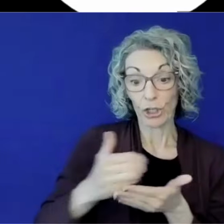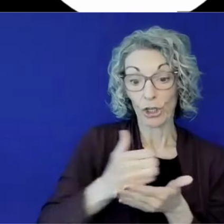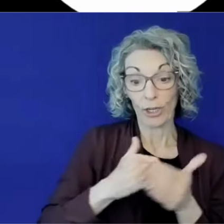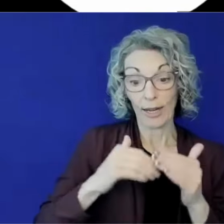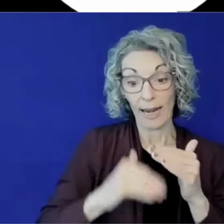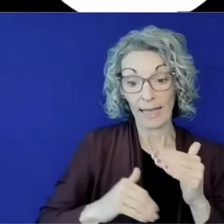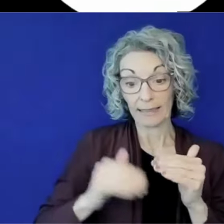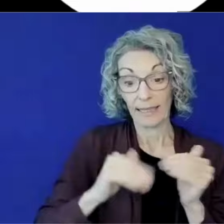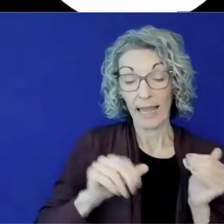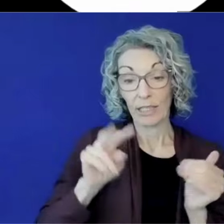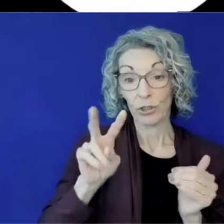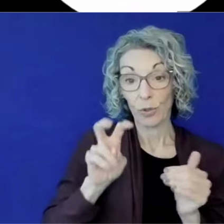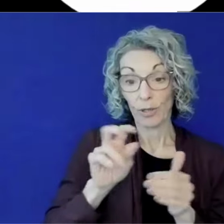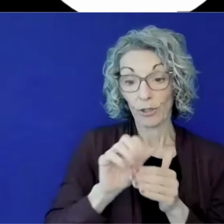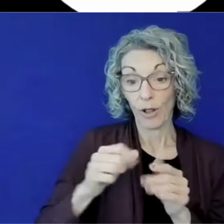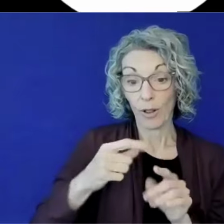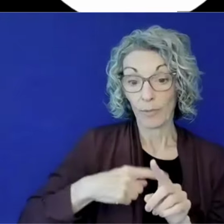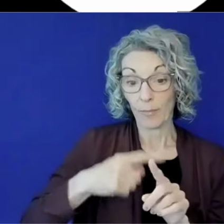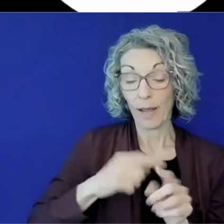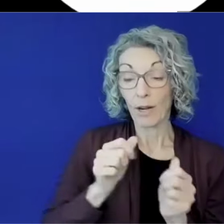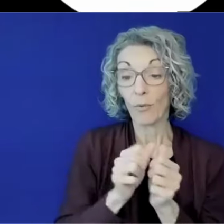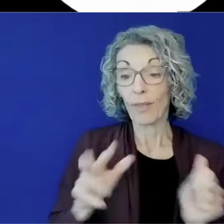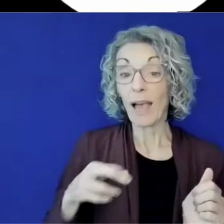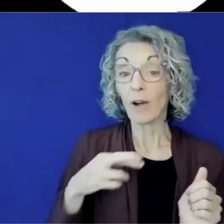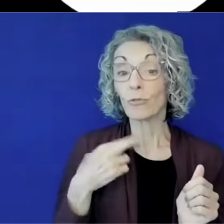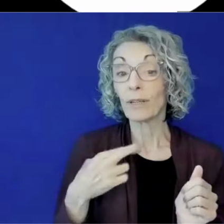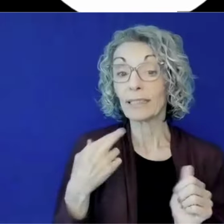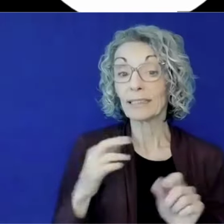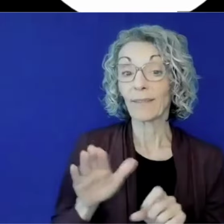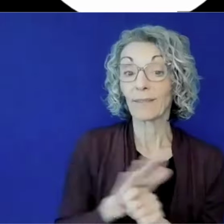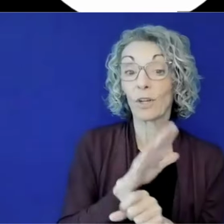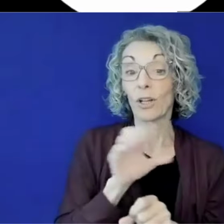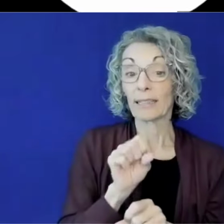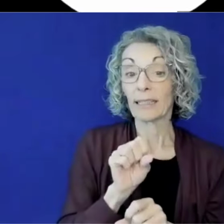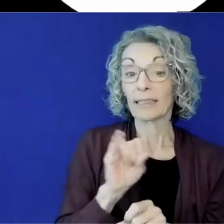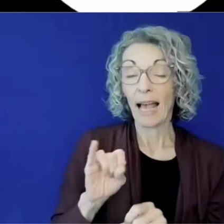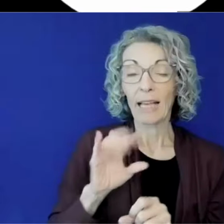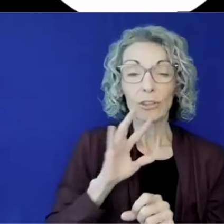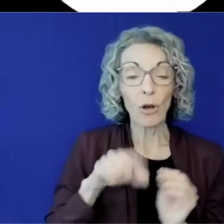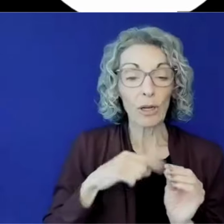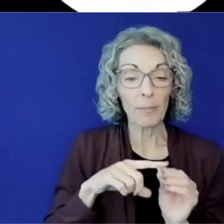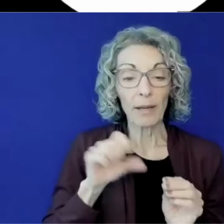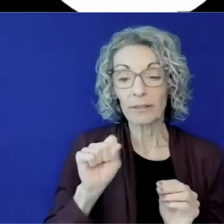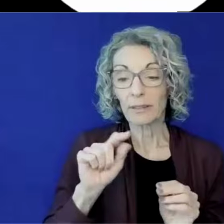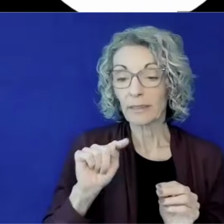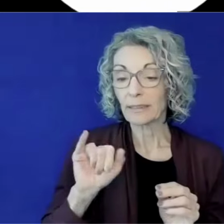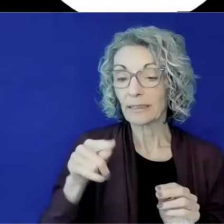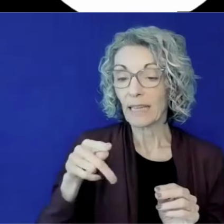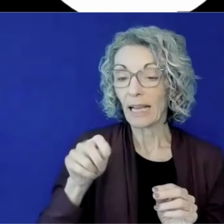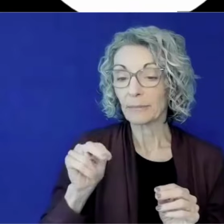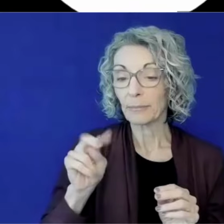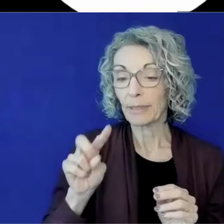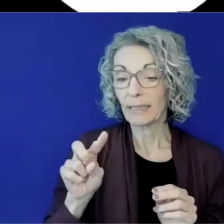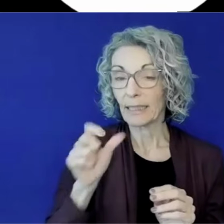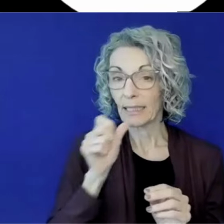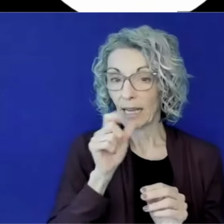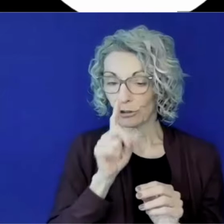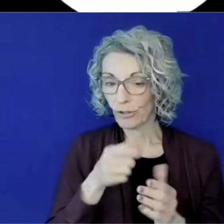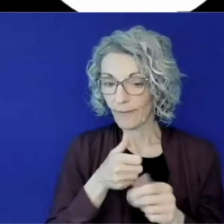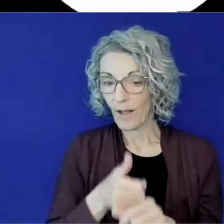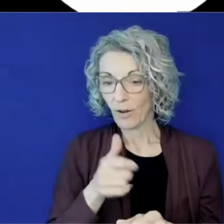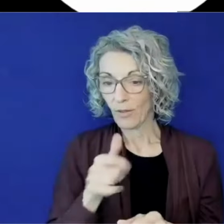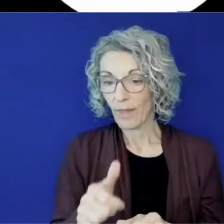risking his full SSI? But then they're talking about stipends, so I'm not sure I'm following that. Perhaps